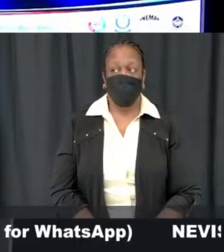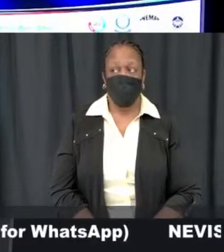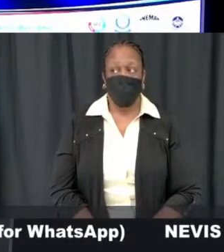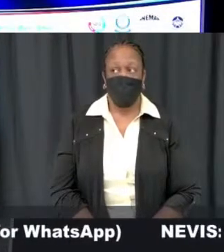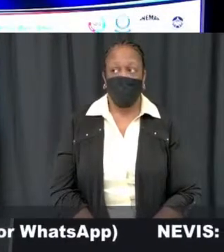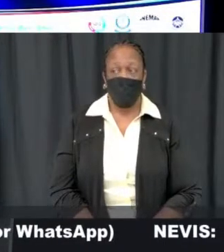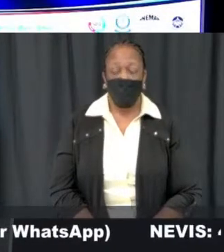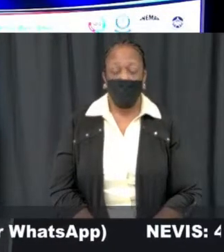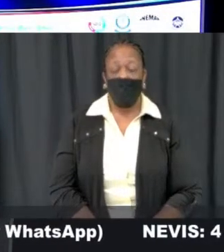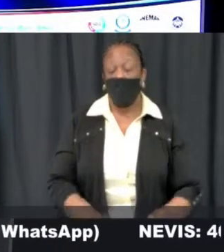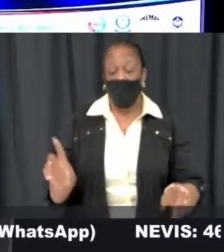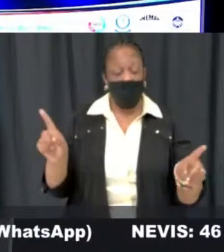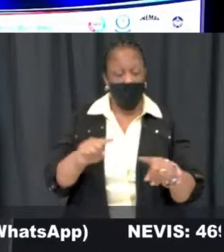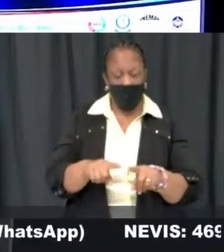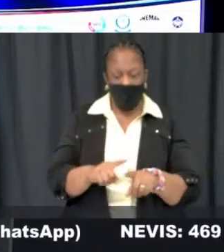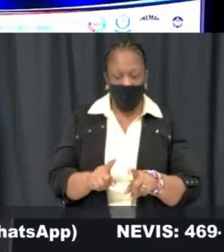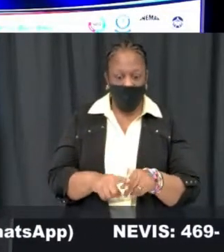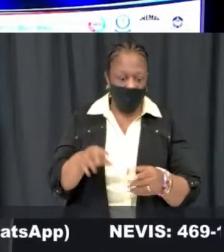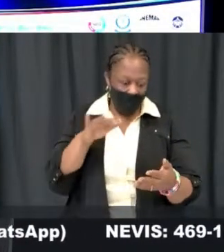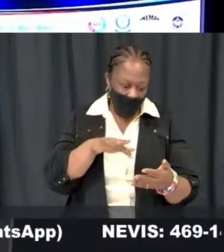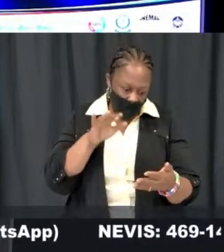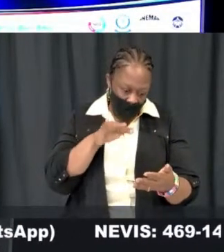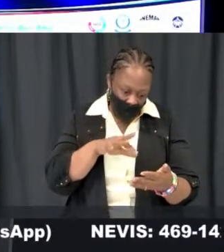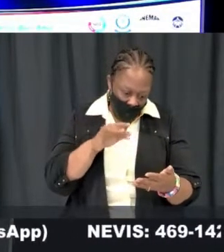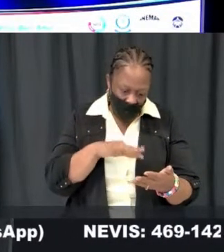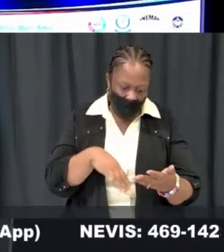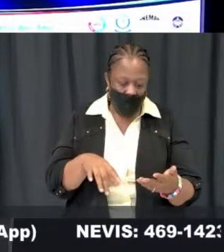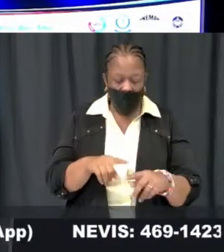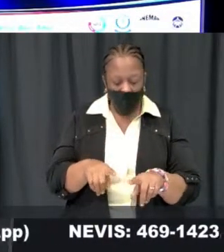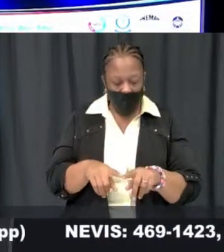official research, and so on.